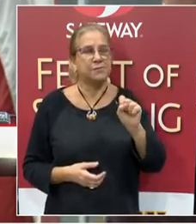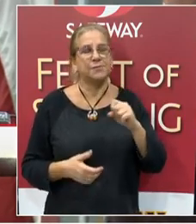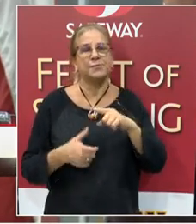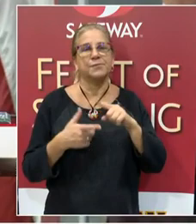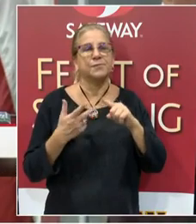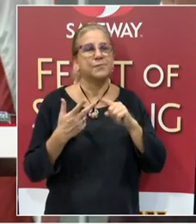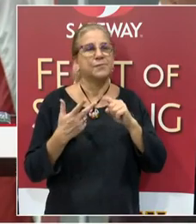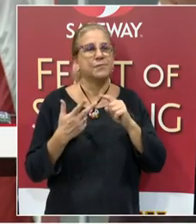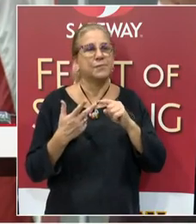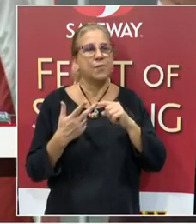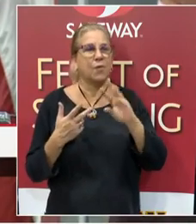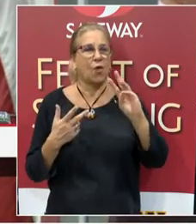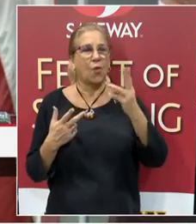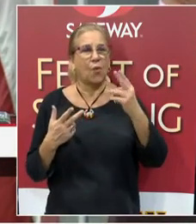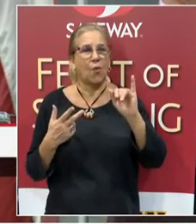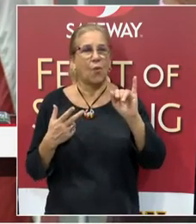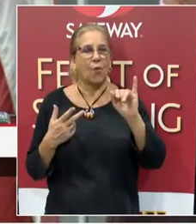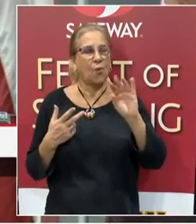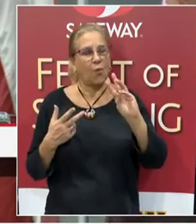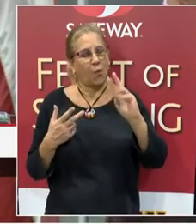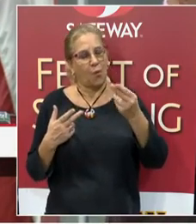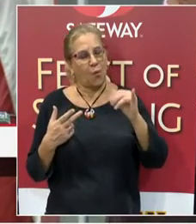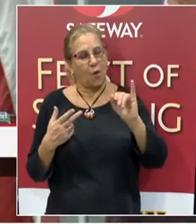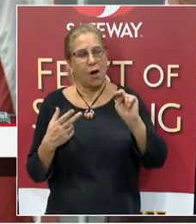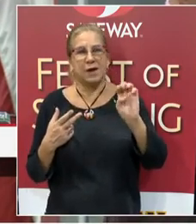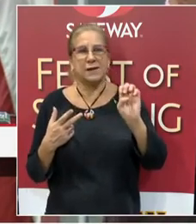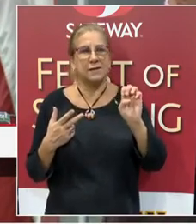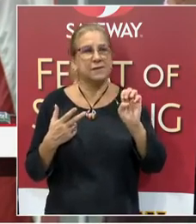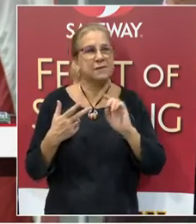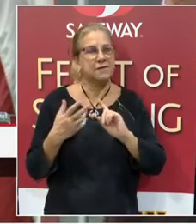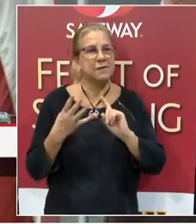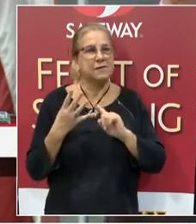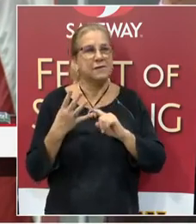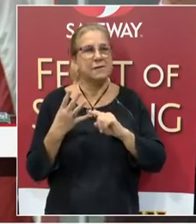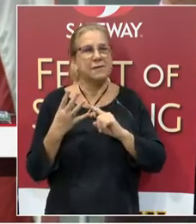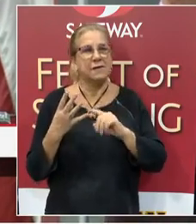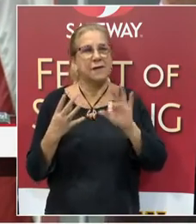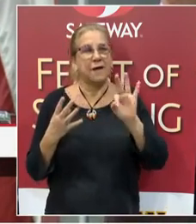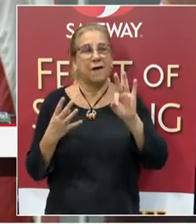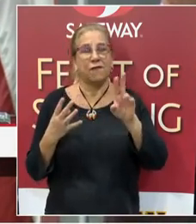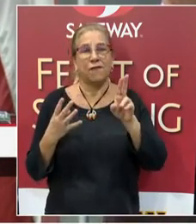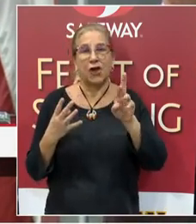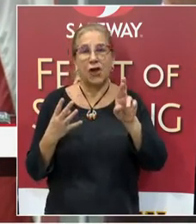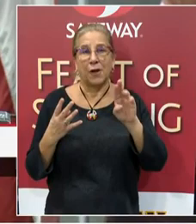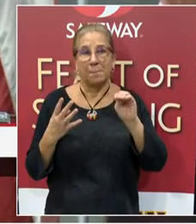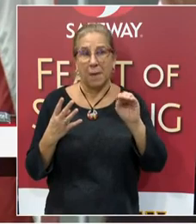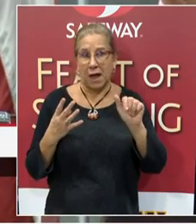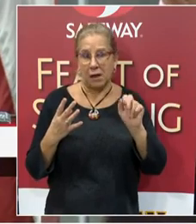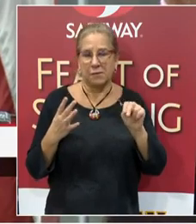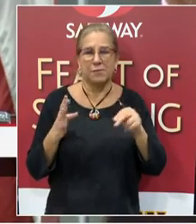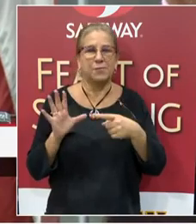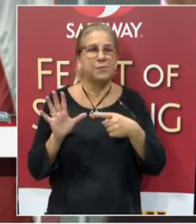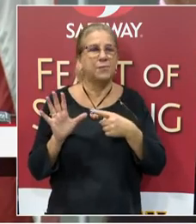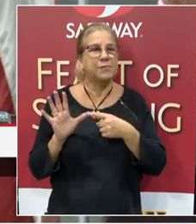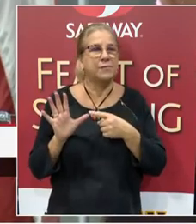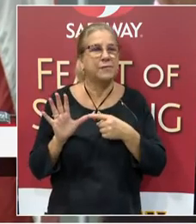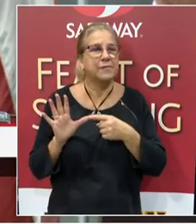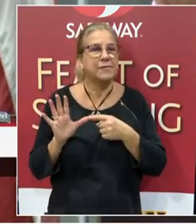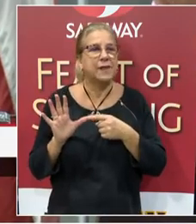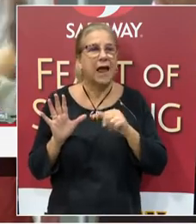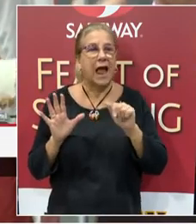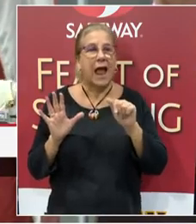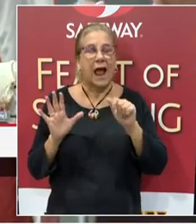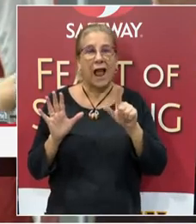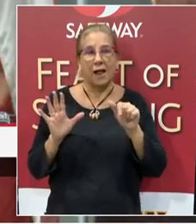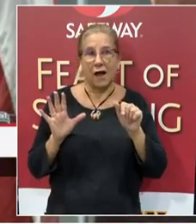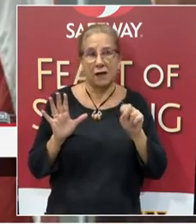Robert White, Council Member Matthew Fruman, Council Member Charles Allen, Council Member Trayon White,